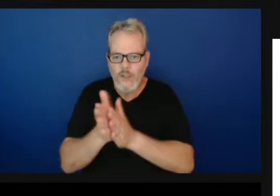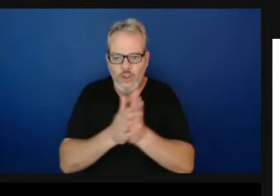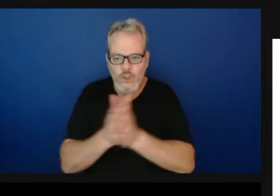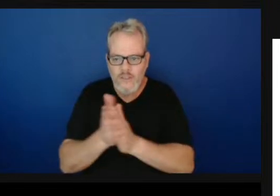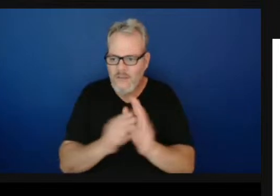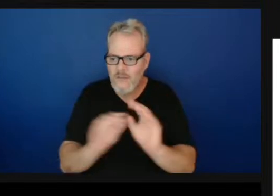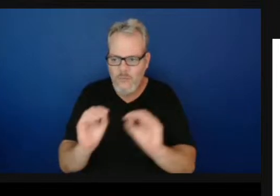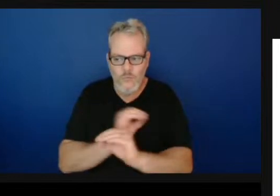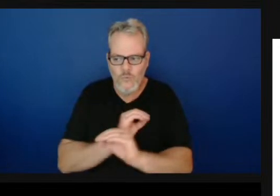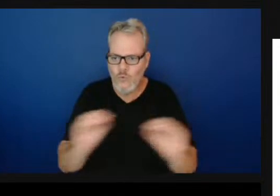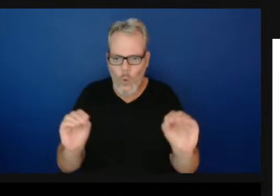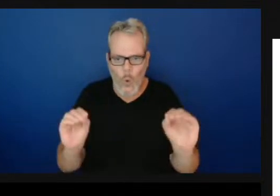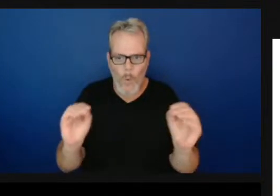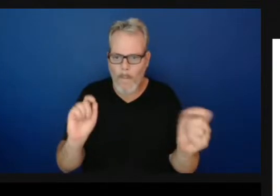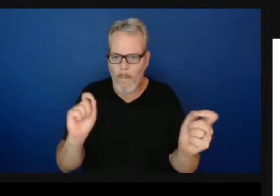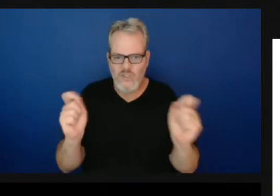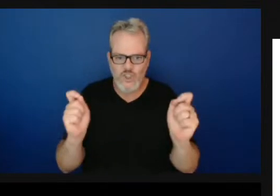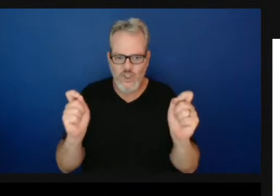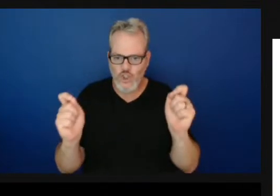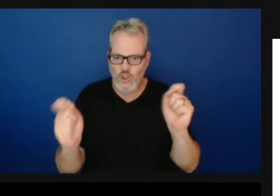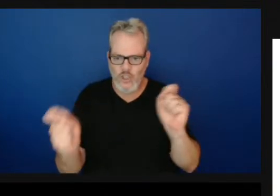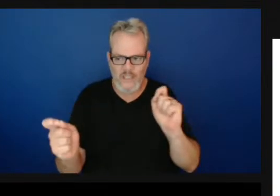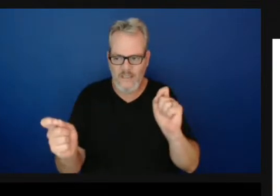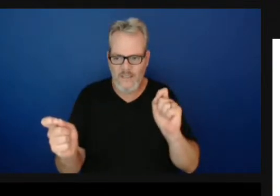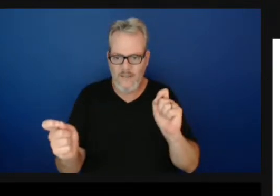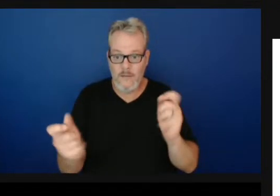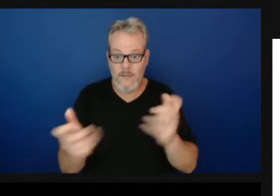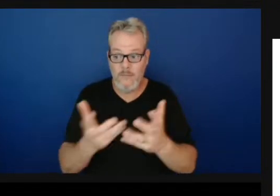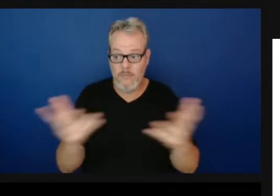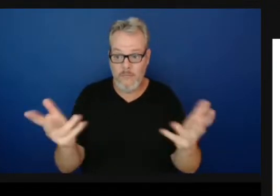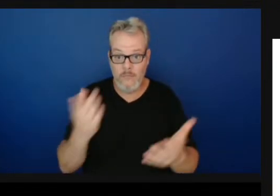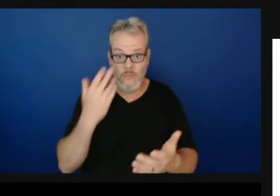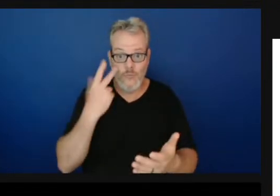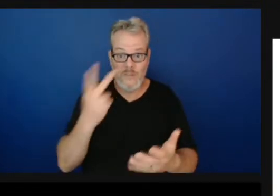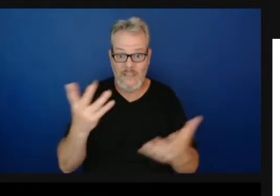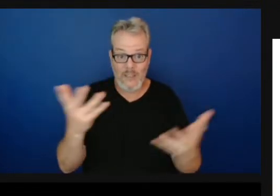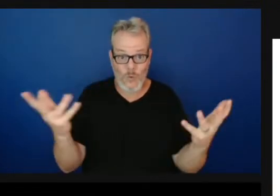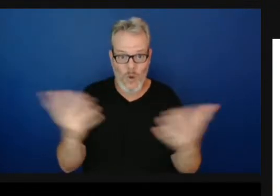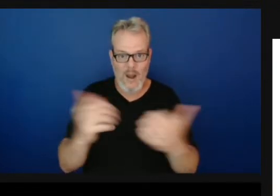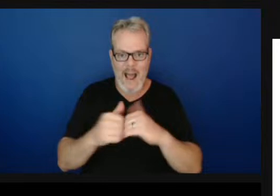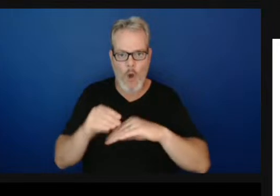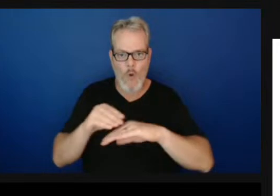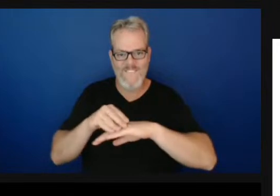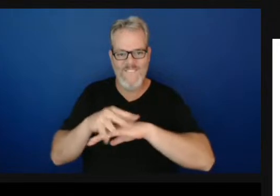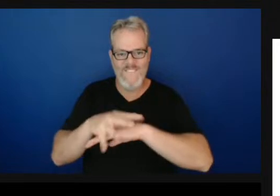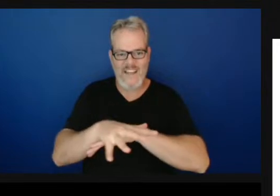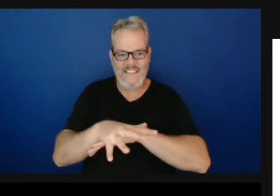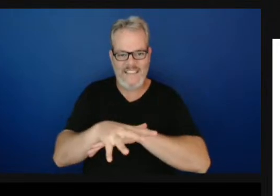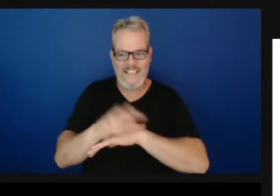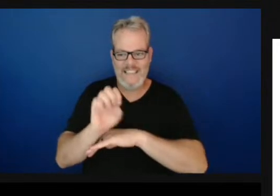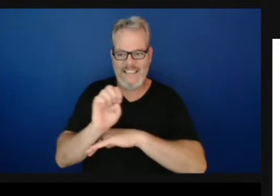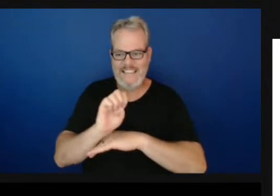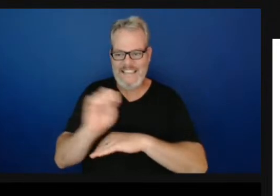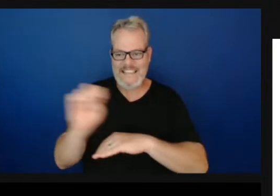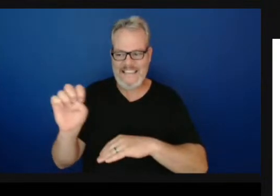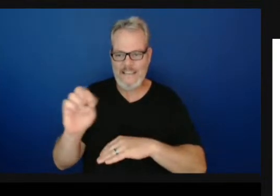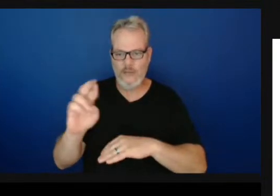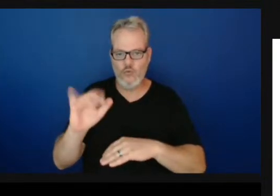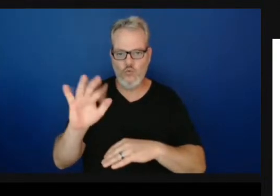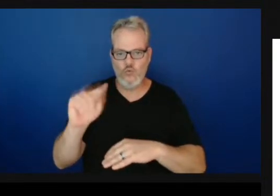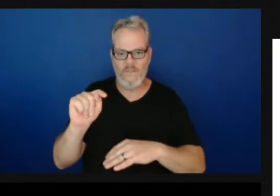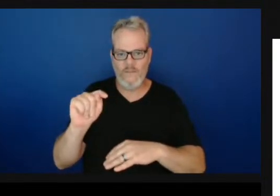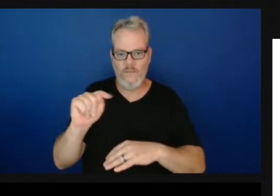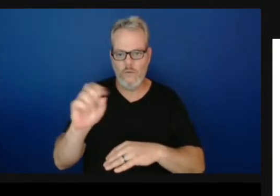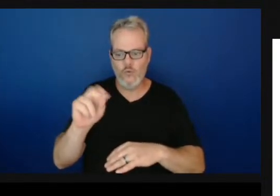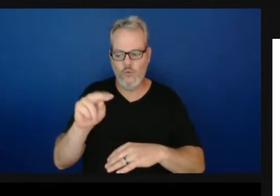big movement upwards. So really what you're seeing is how this is affecting largely the east rift zone and south of the east rift zone. And